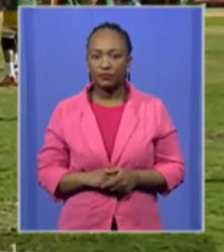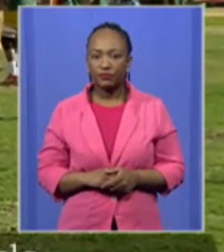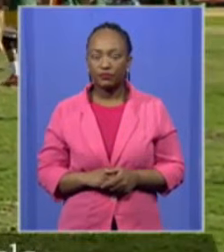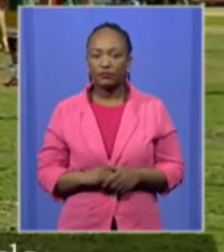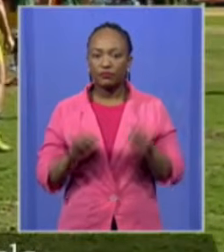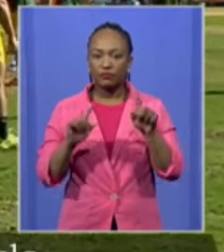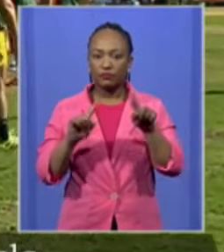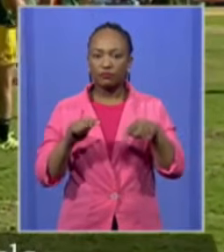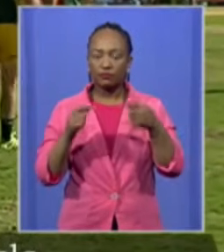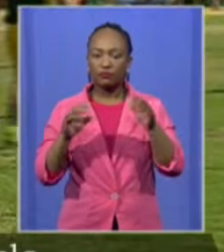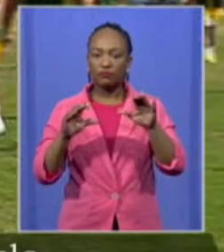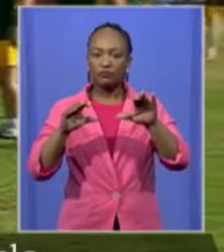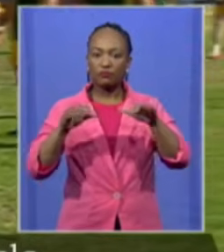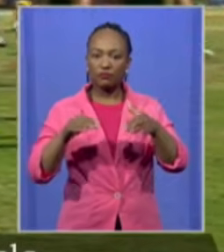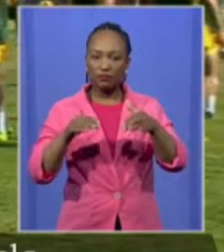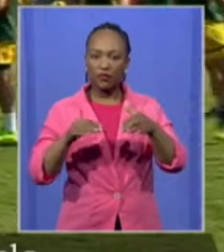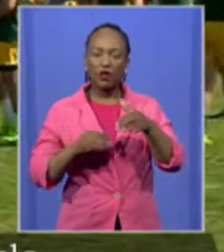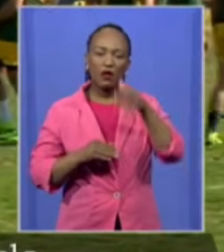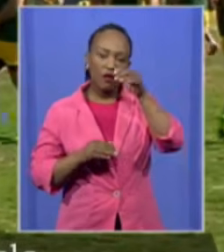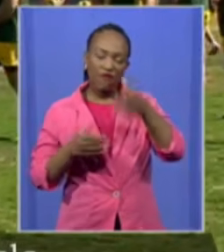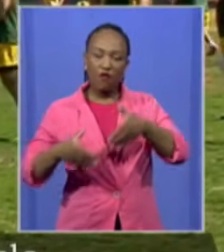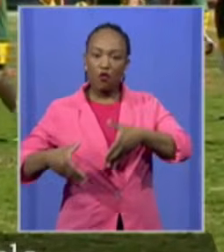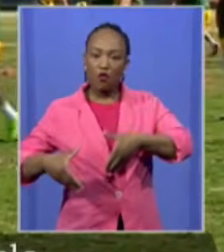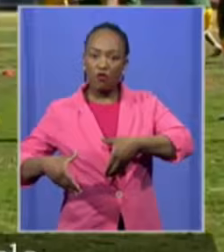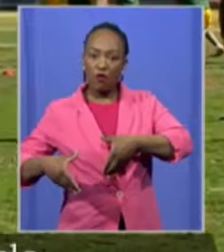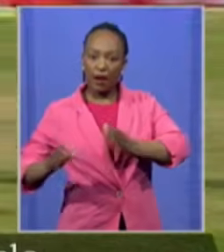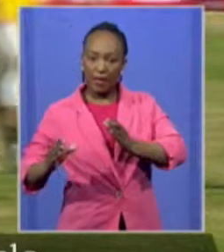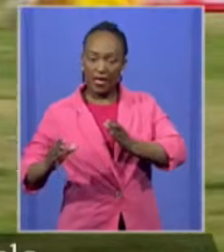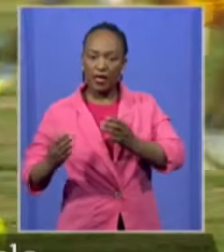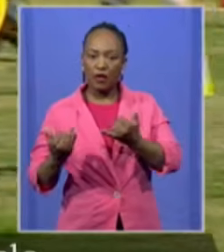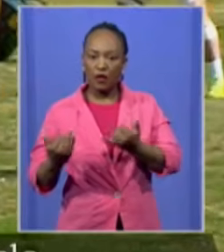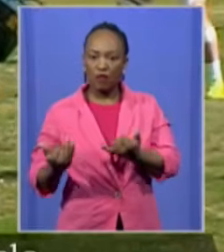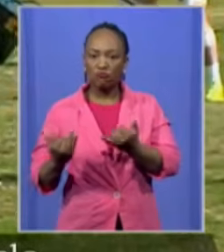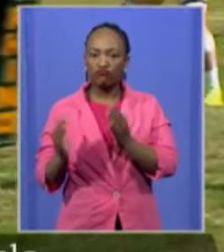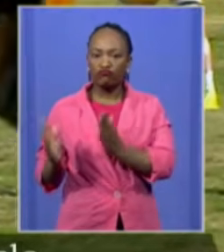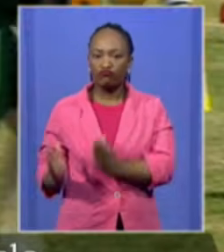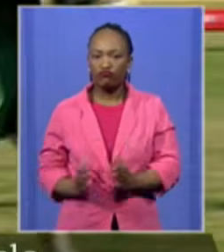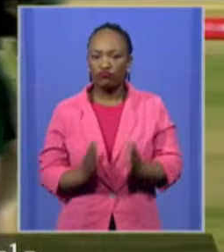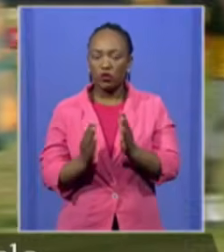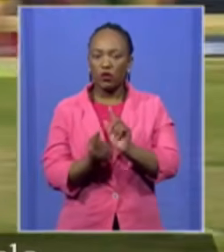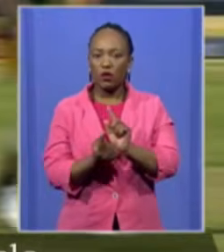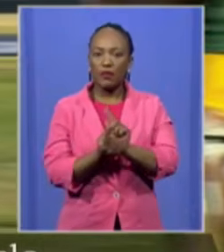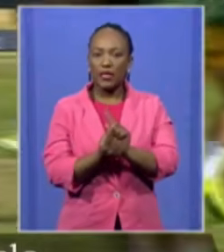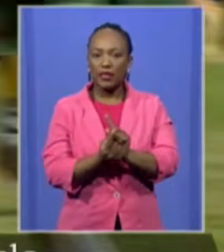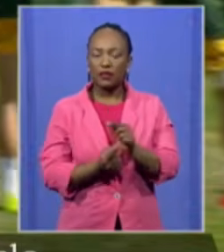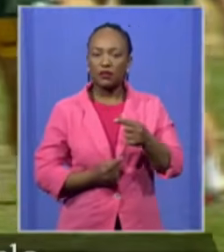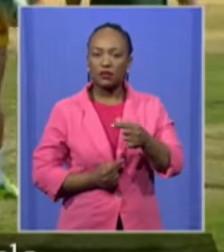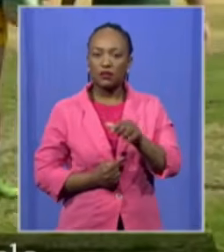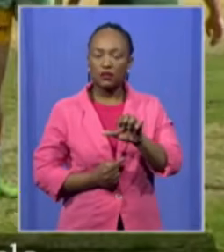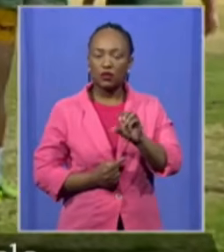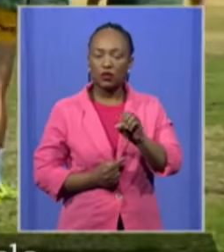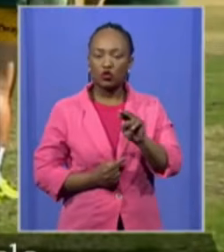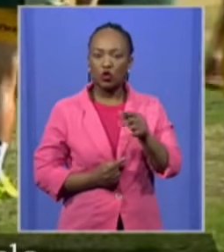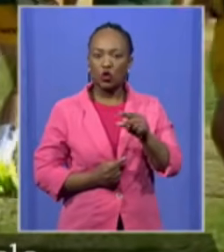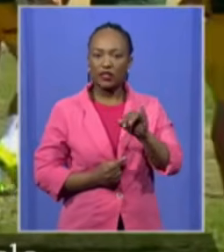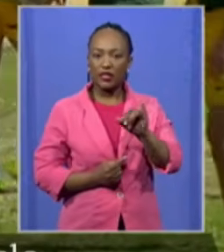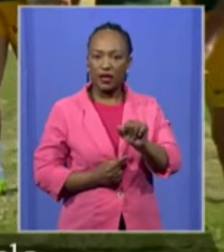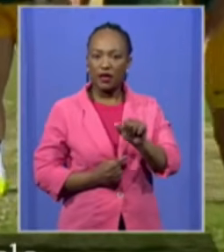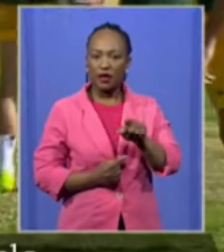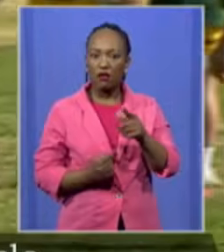Sehlopha sa naha sa papadi ya rugby se itlhophisetsa ho tla tobana le sa naha ya Georgia se tumeng ka ho